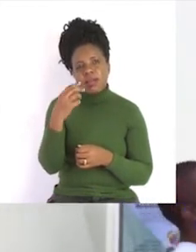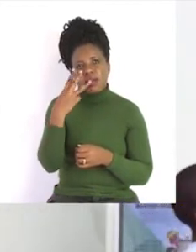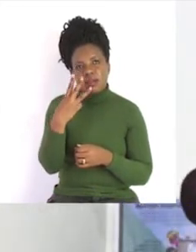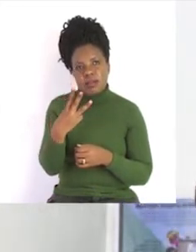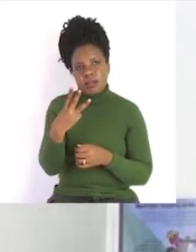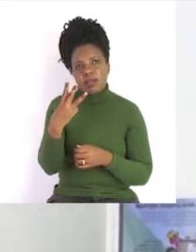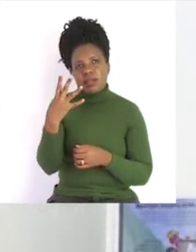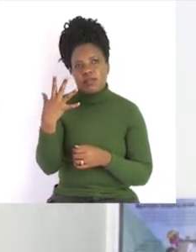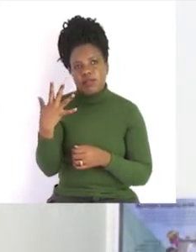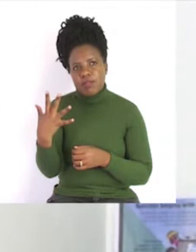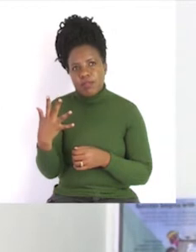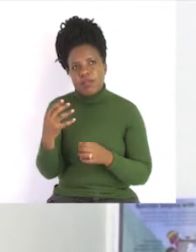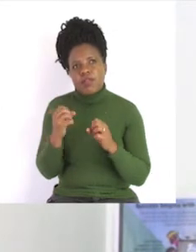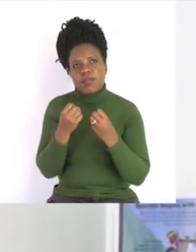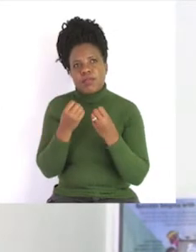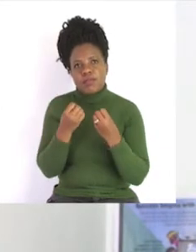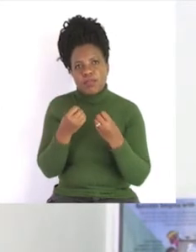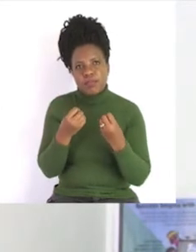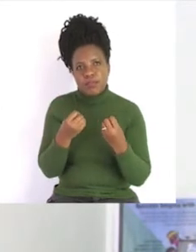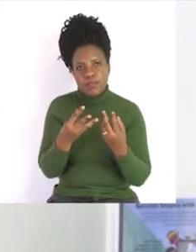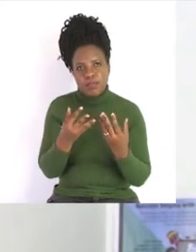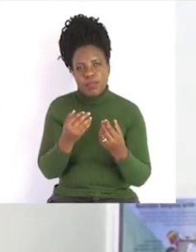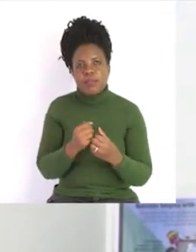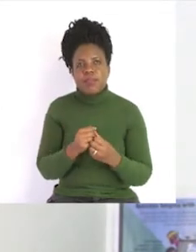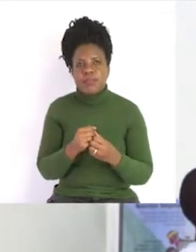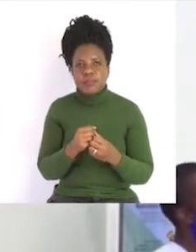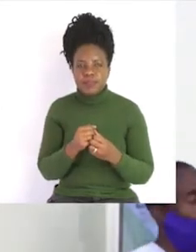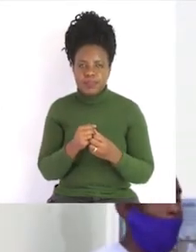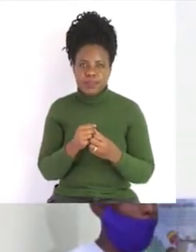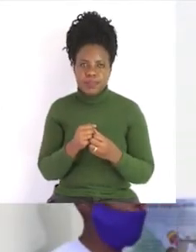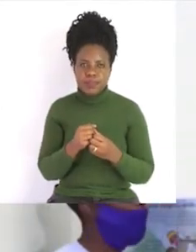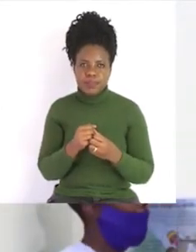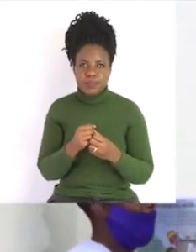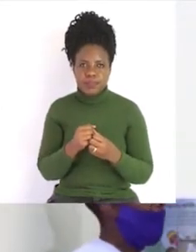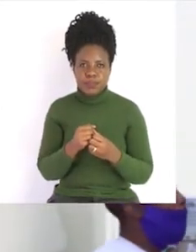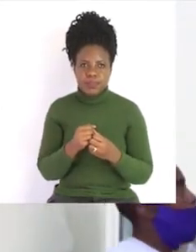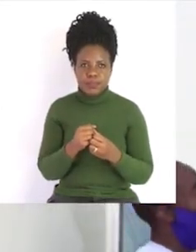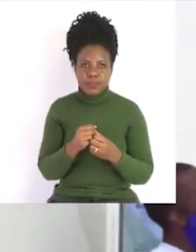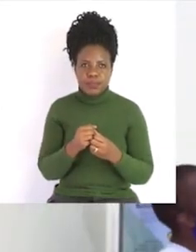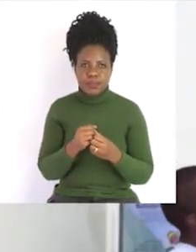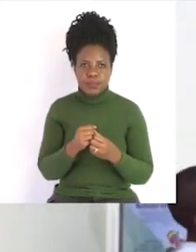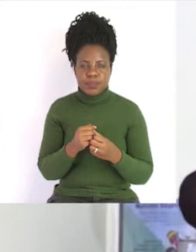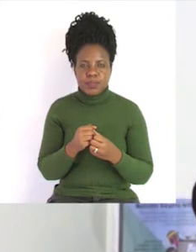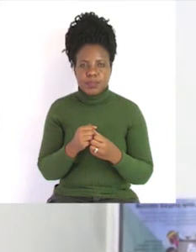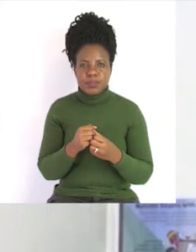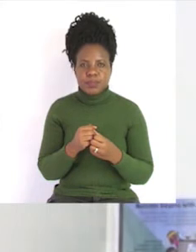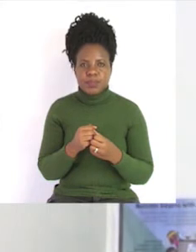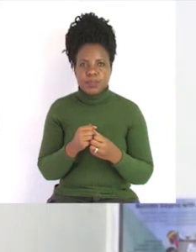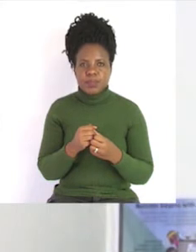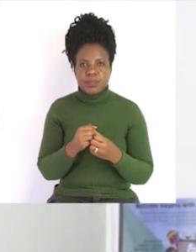important? Because you are going to subtract this number with this number. Okay? So now we're going to